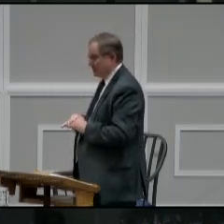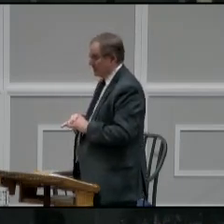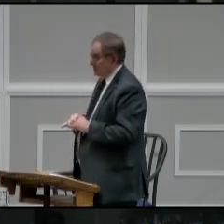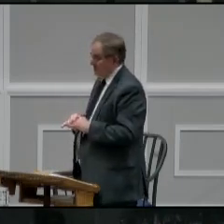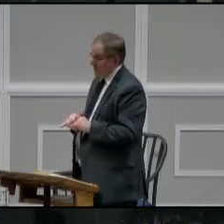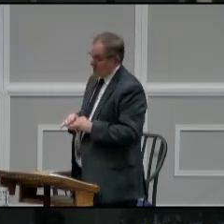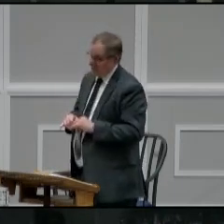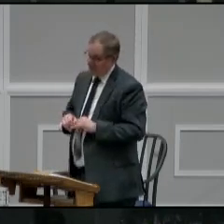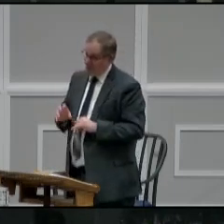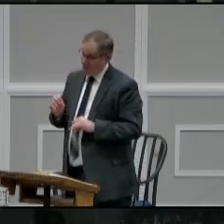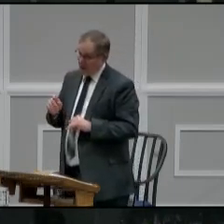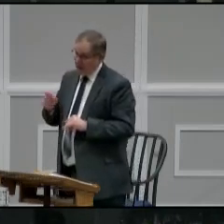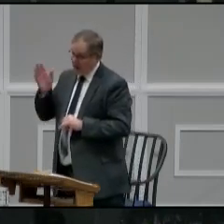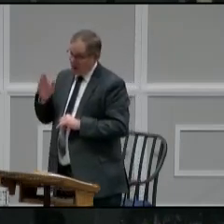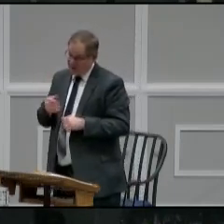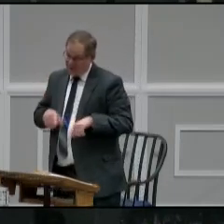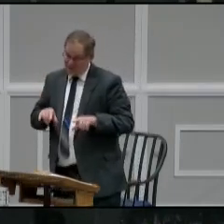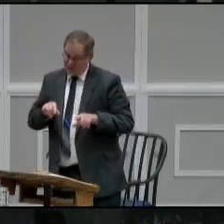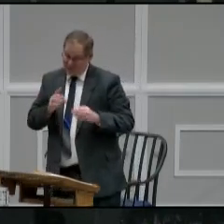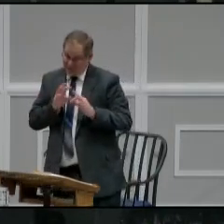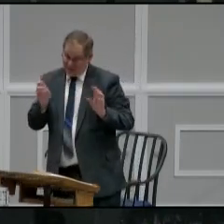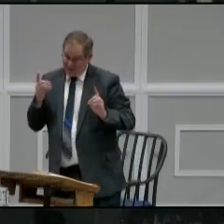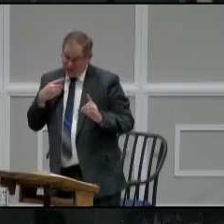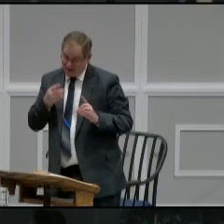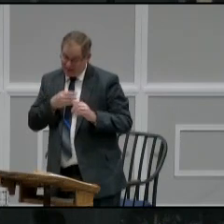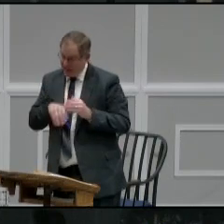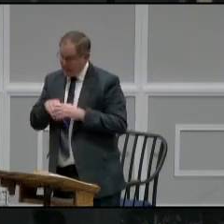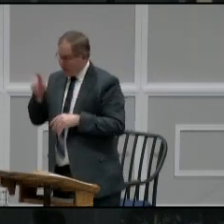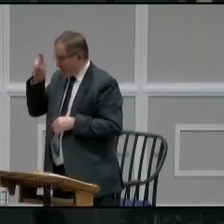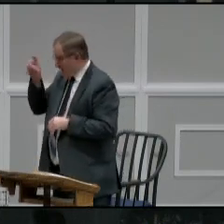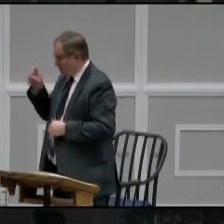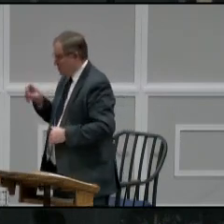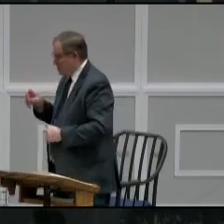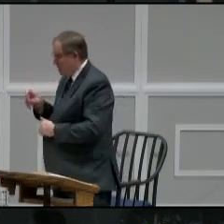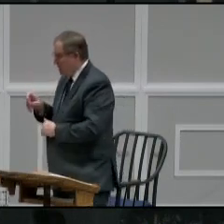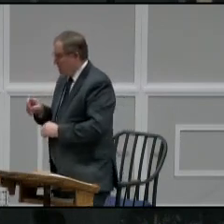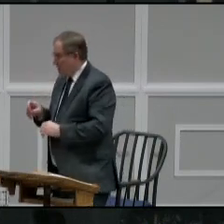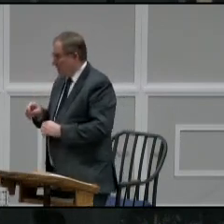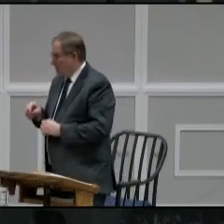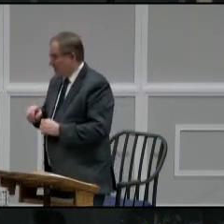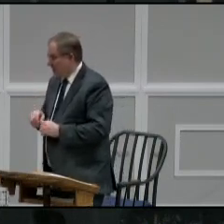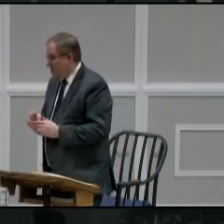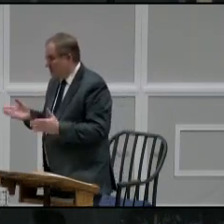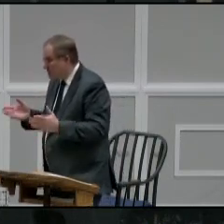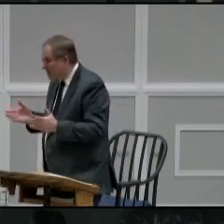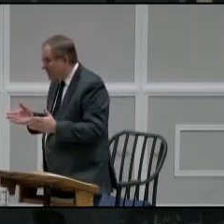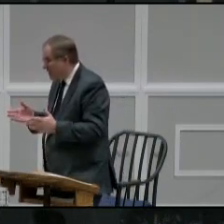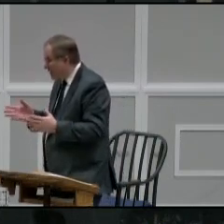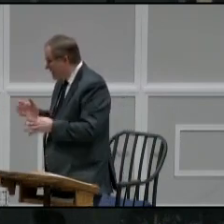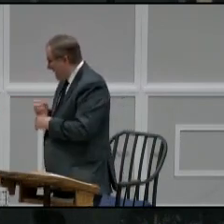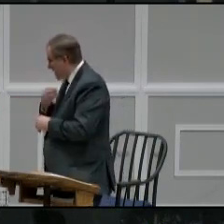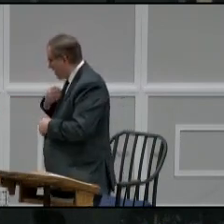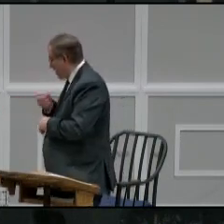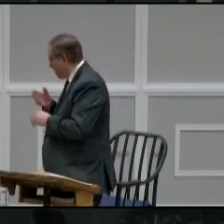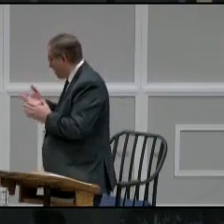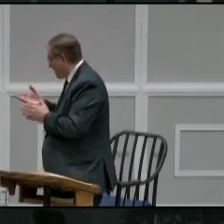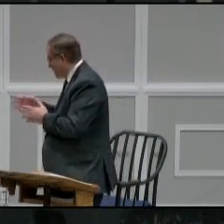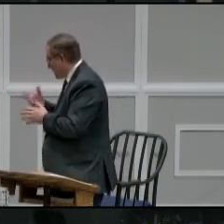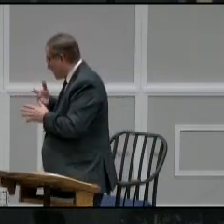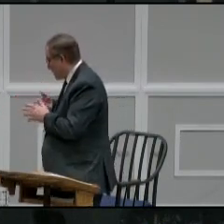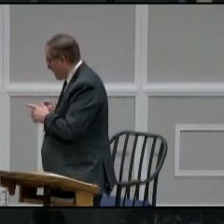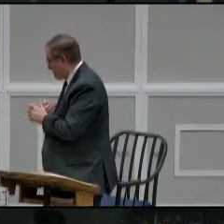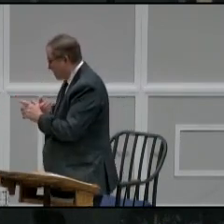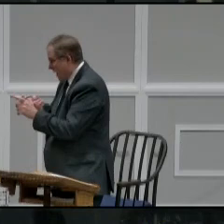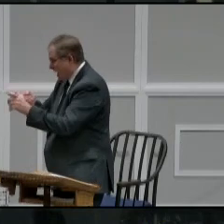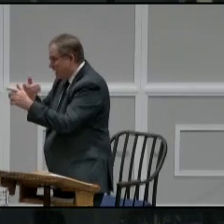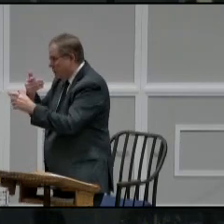God just delivered us out of Egypt, and the Bible says they spoiled the Egyptians. The Egyptians were just giving them stuff. Here, take our stuff and go. Just get out of here.